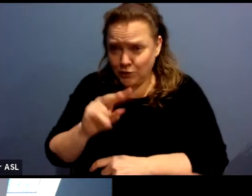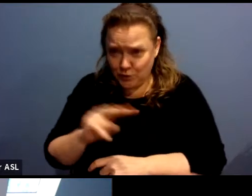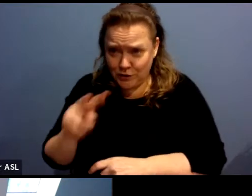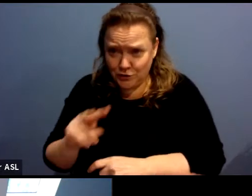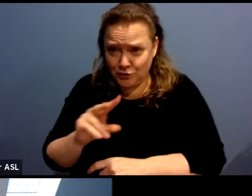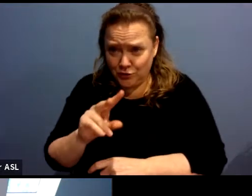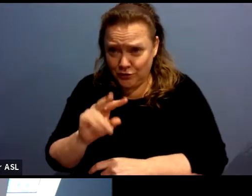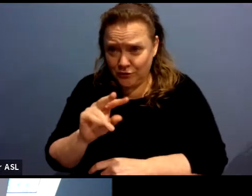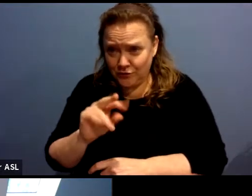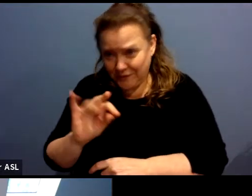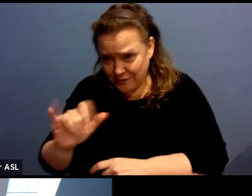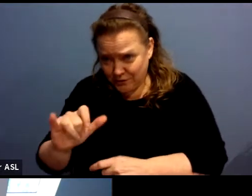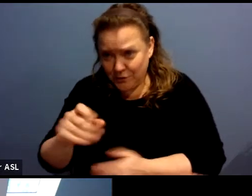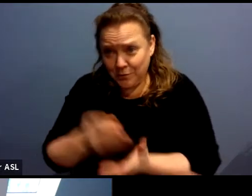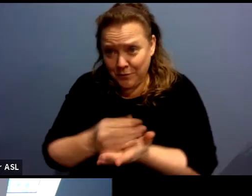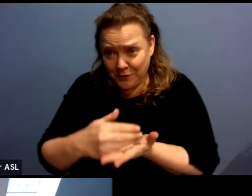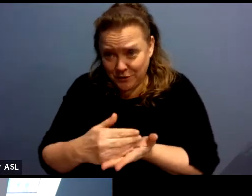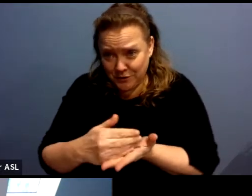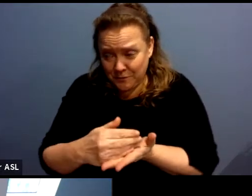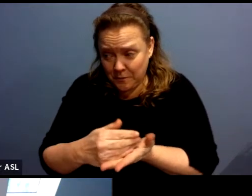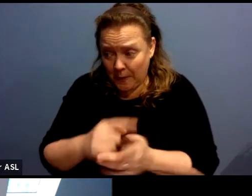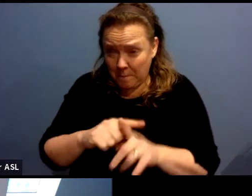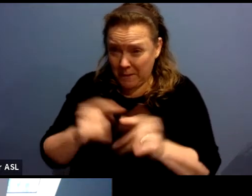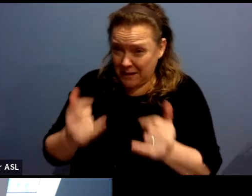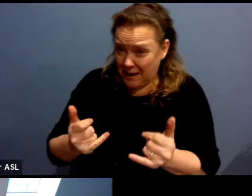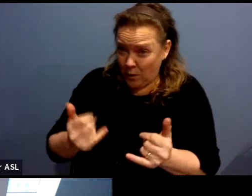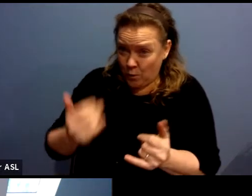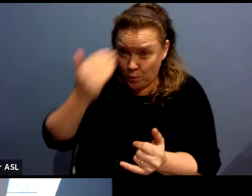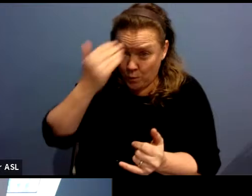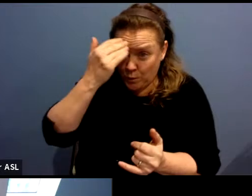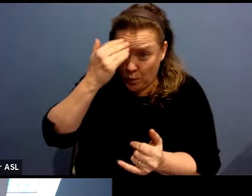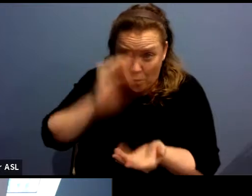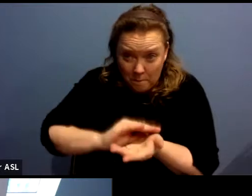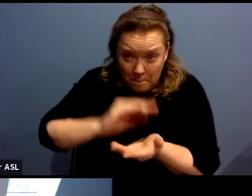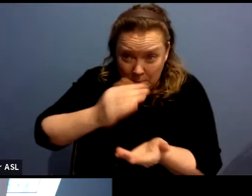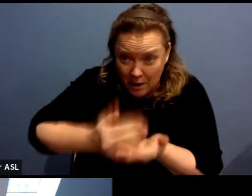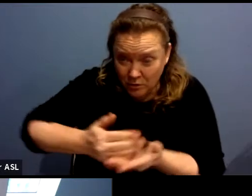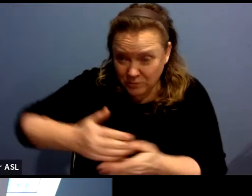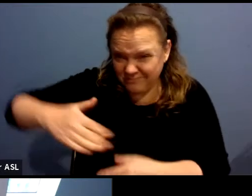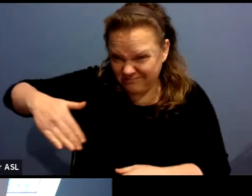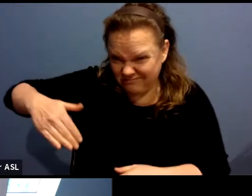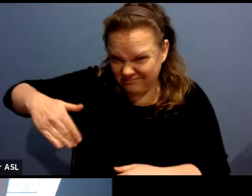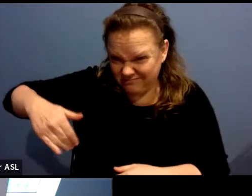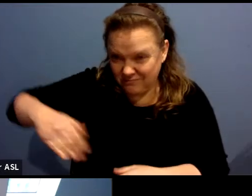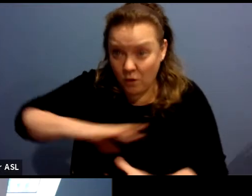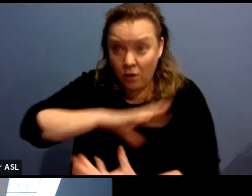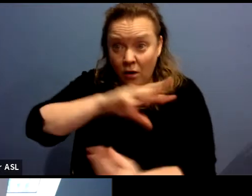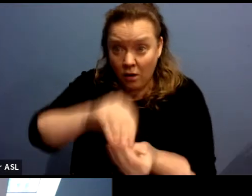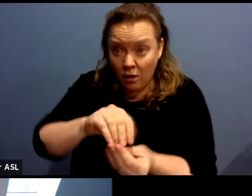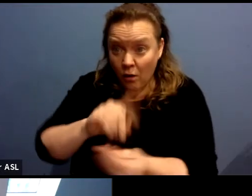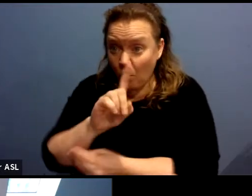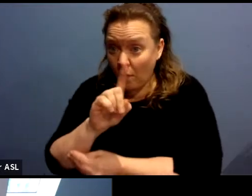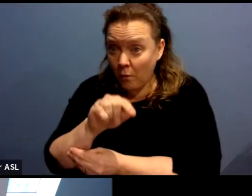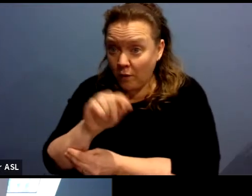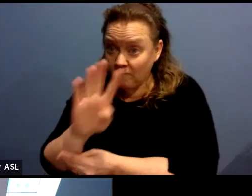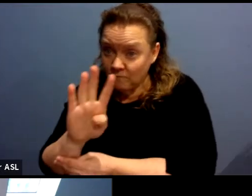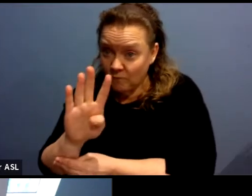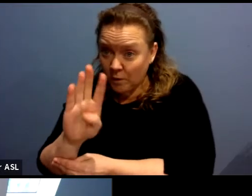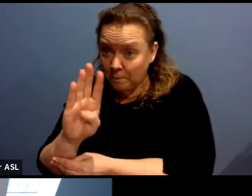calculate exactly how much funding Metro will receive from the $1.4 billion coming to the